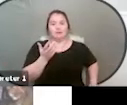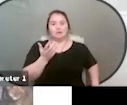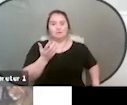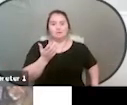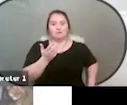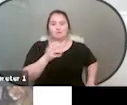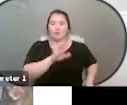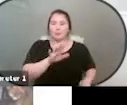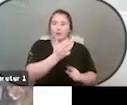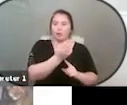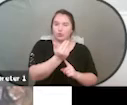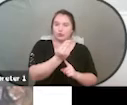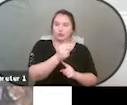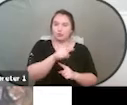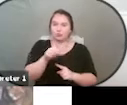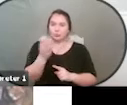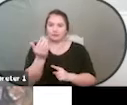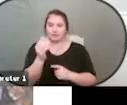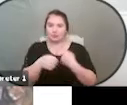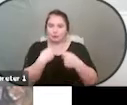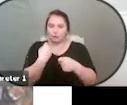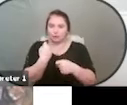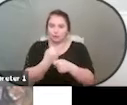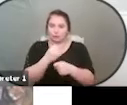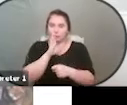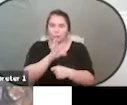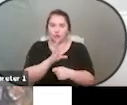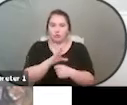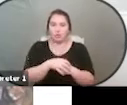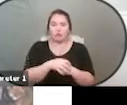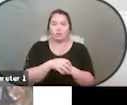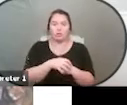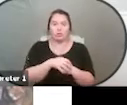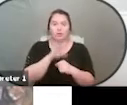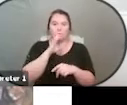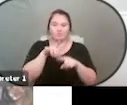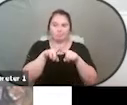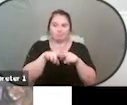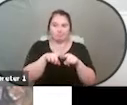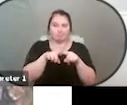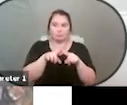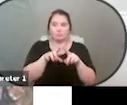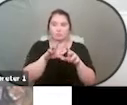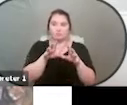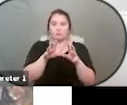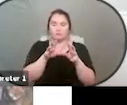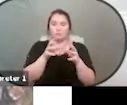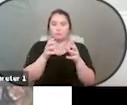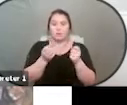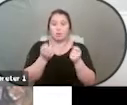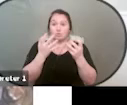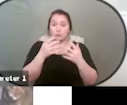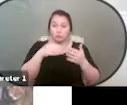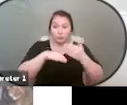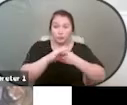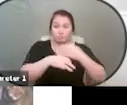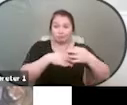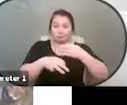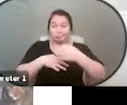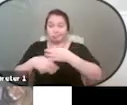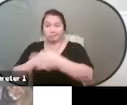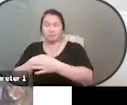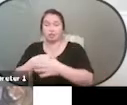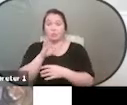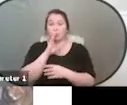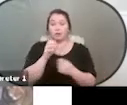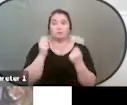15 years based on that facility conditions assessment and based on those numbers. And it would likely be several phases over